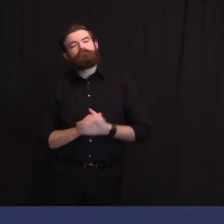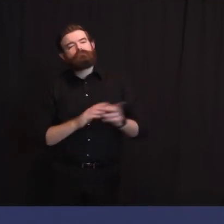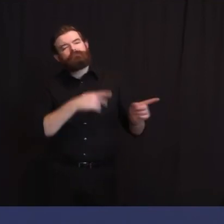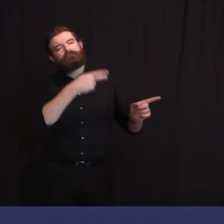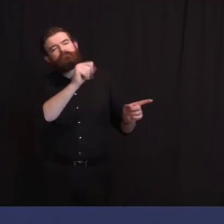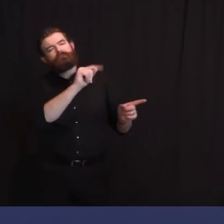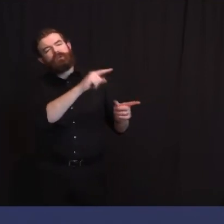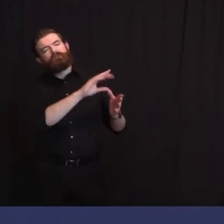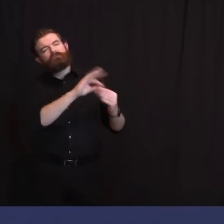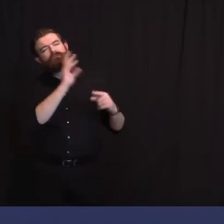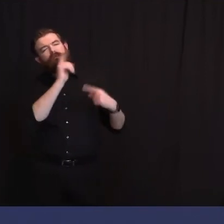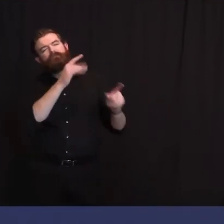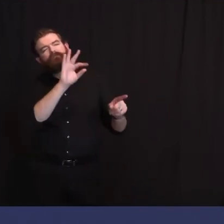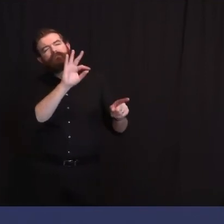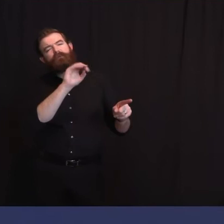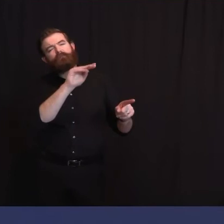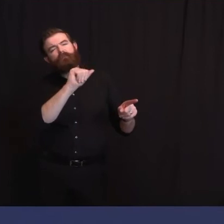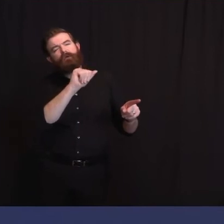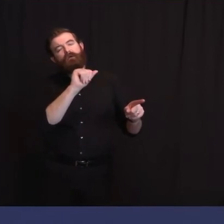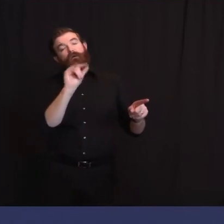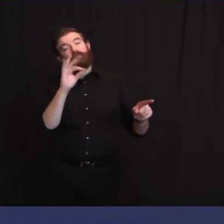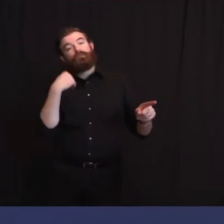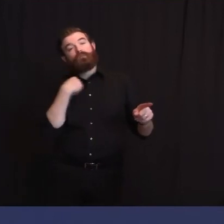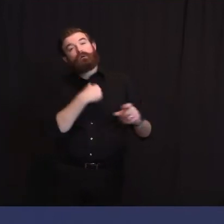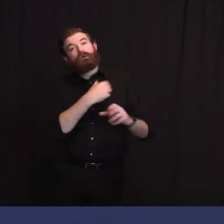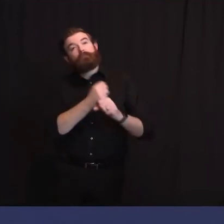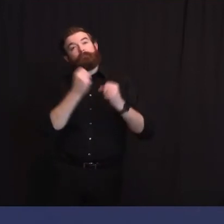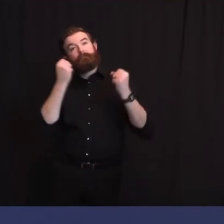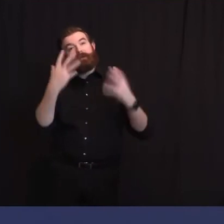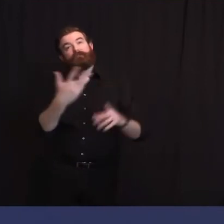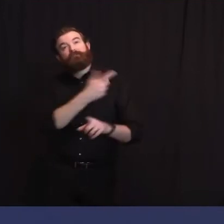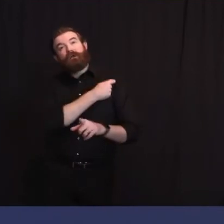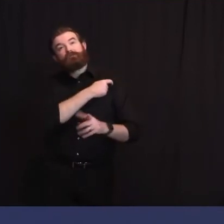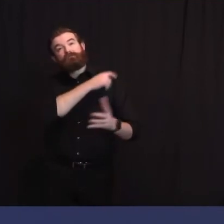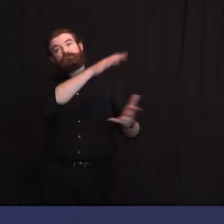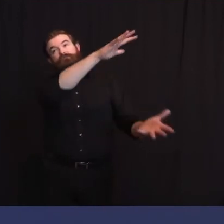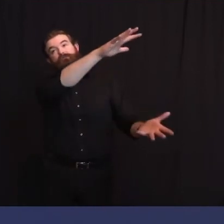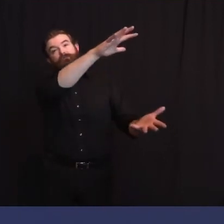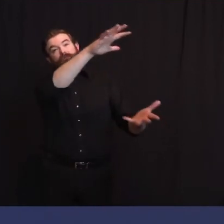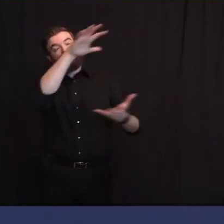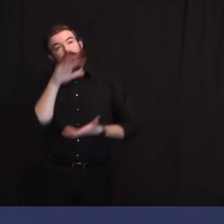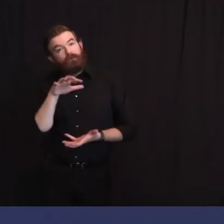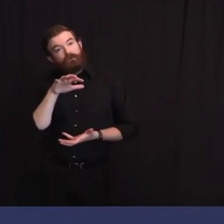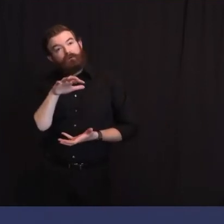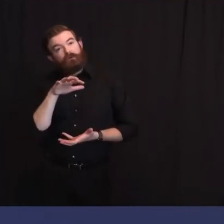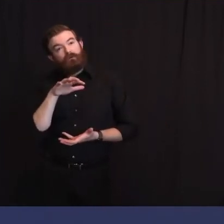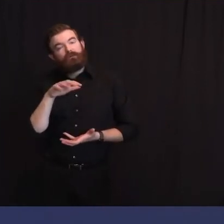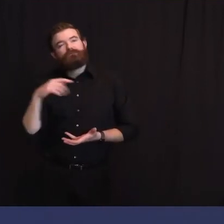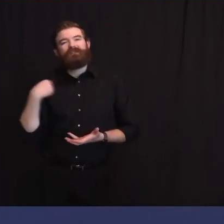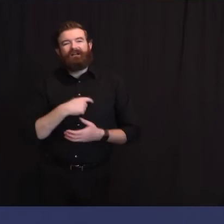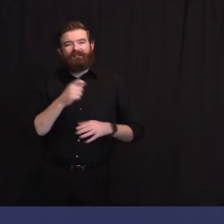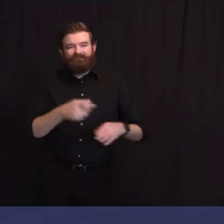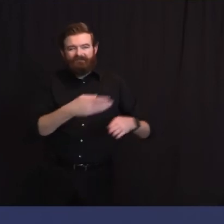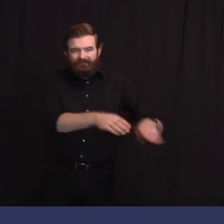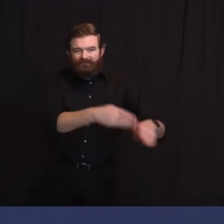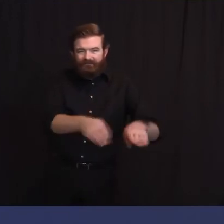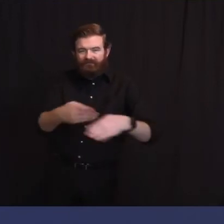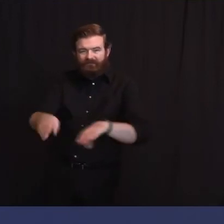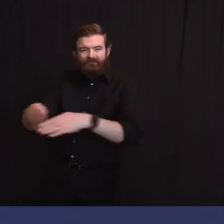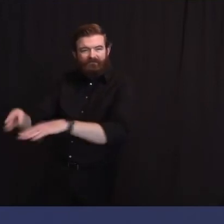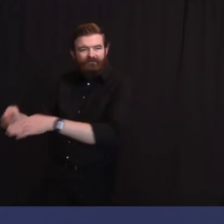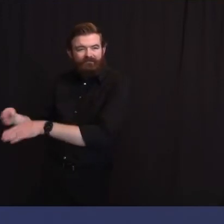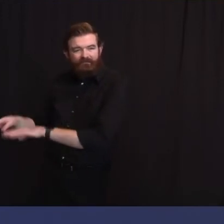points. If we get a ton of these all at once, we have to make sure that the distribution points are all well